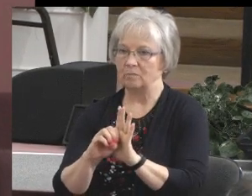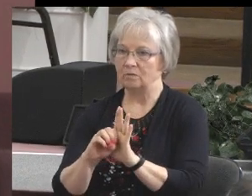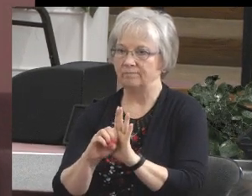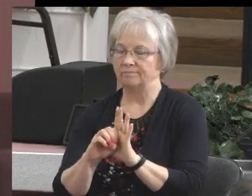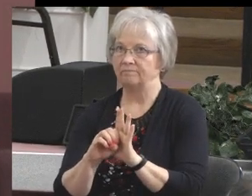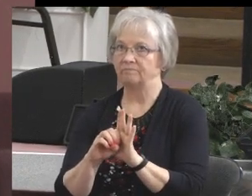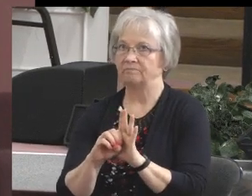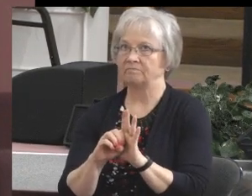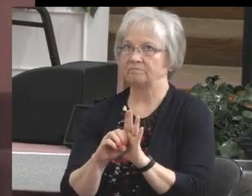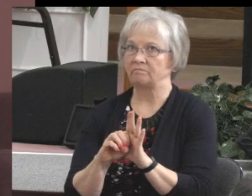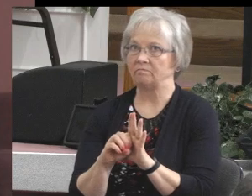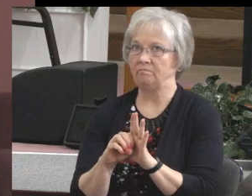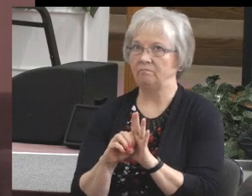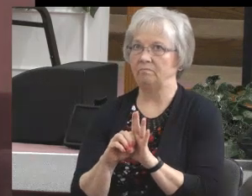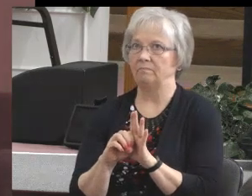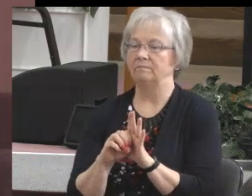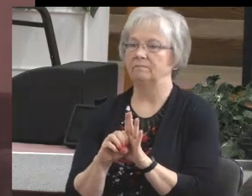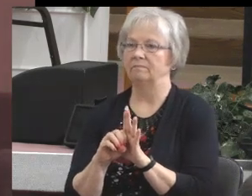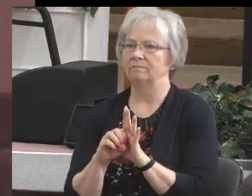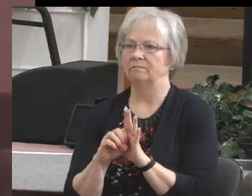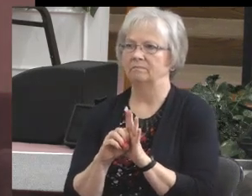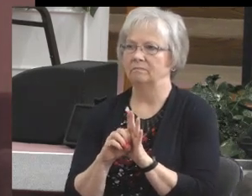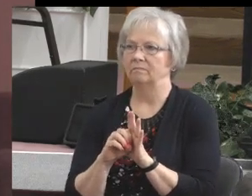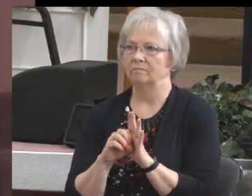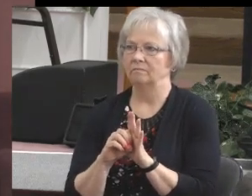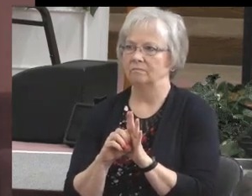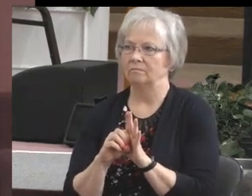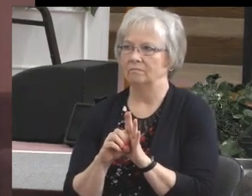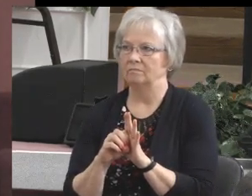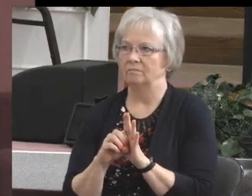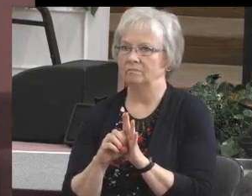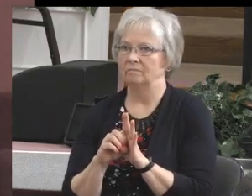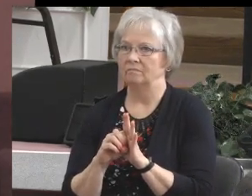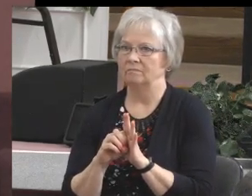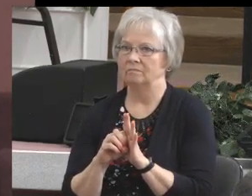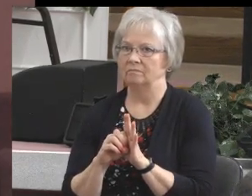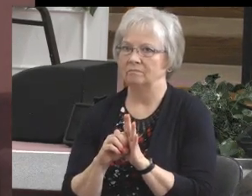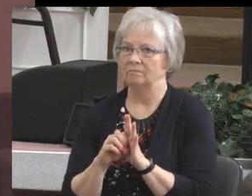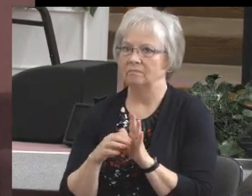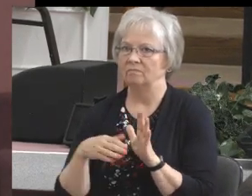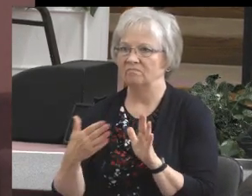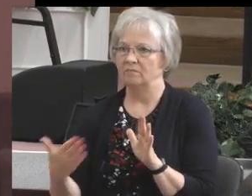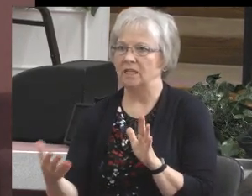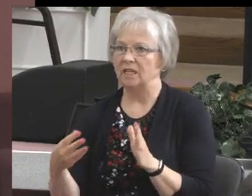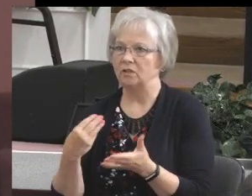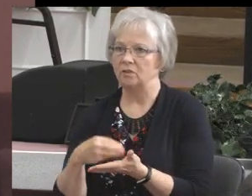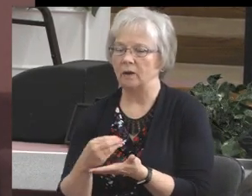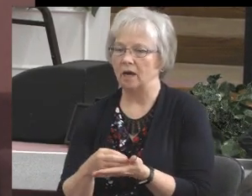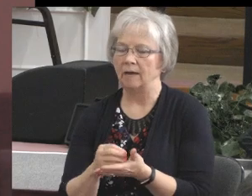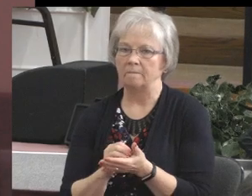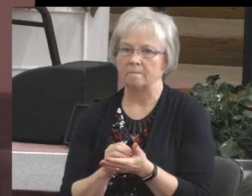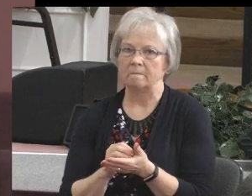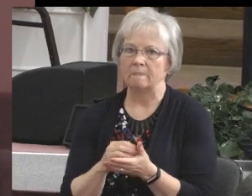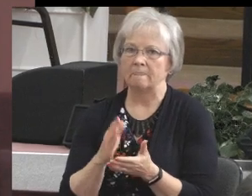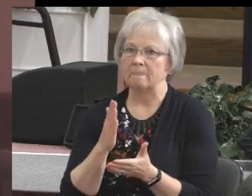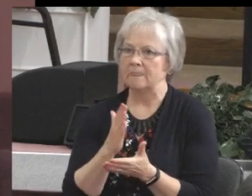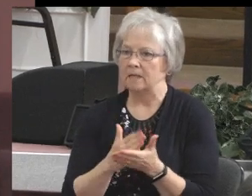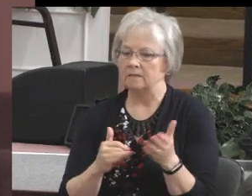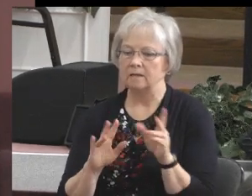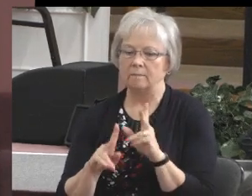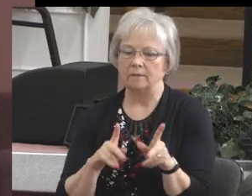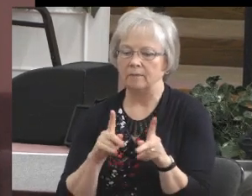Now, individually, that oftentimes is material things. You know, there are certain people in our